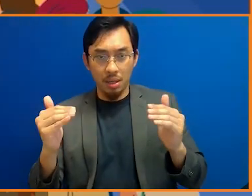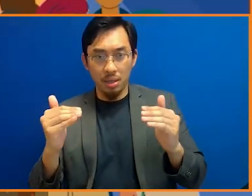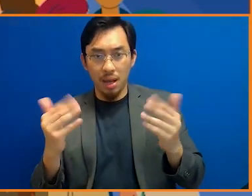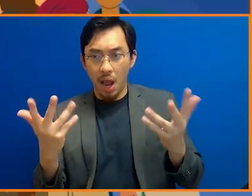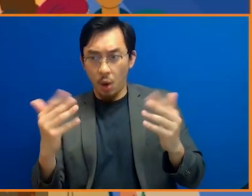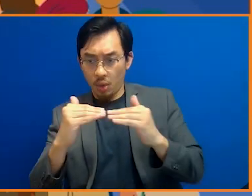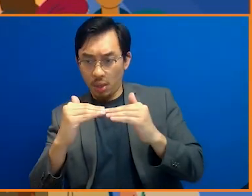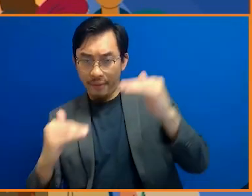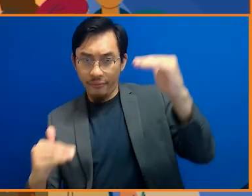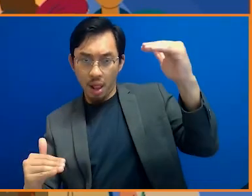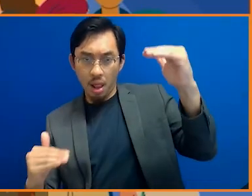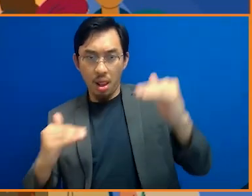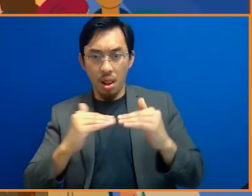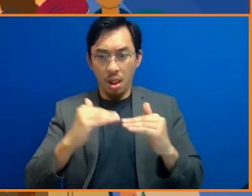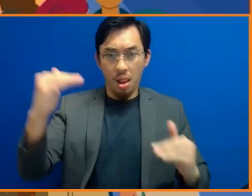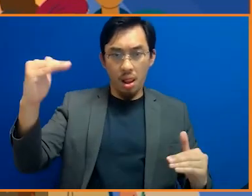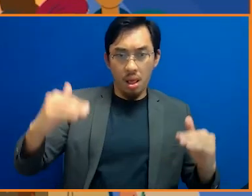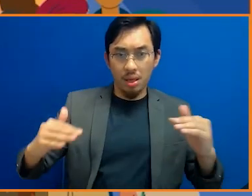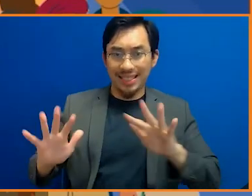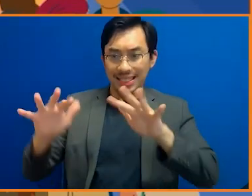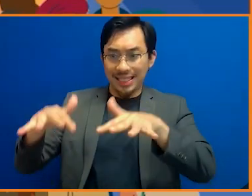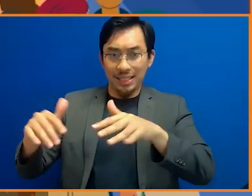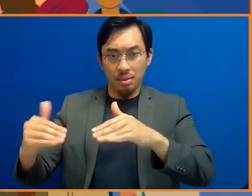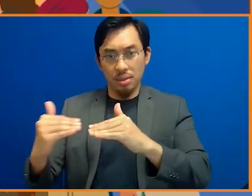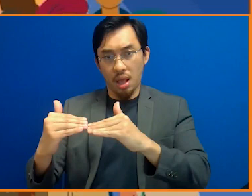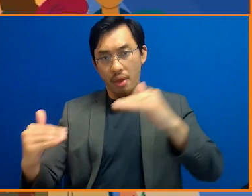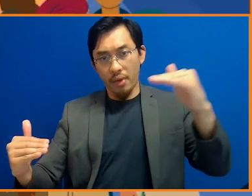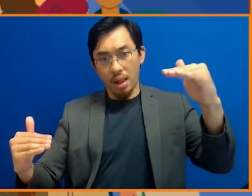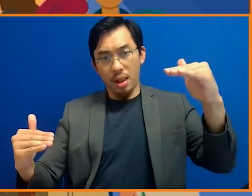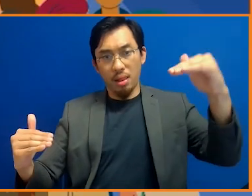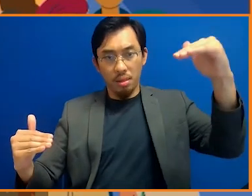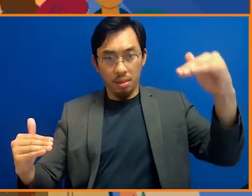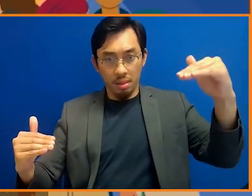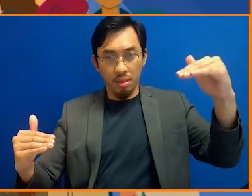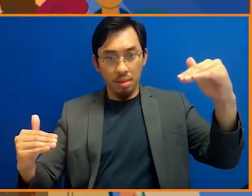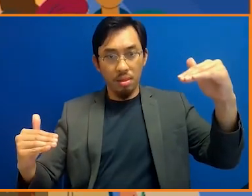this elevation or seawall height, and then that might